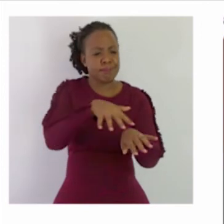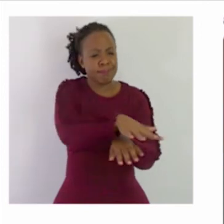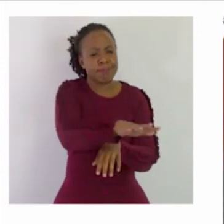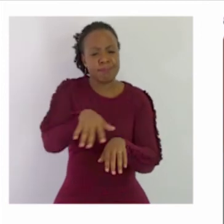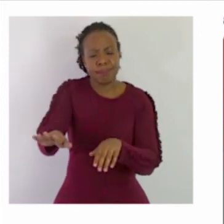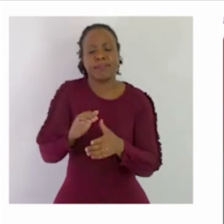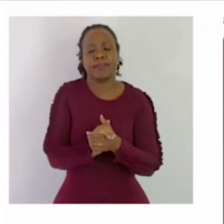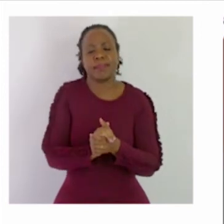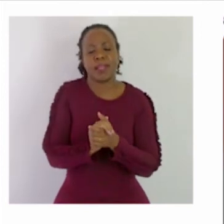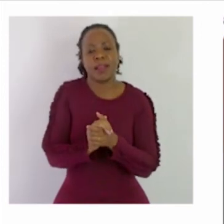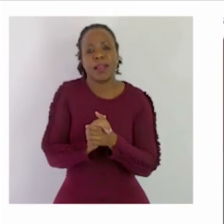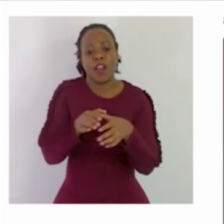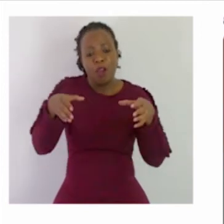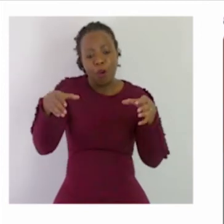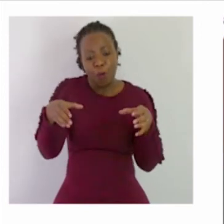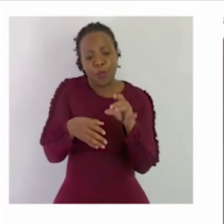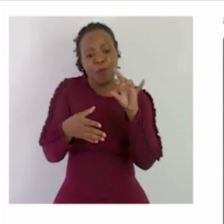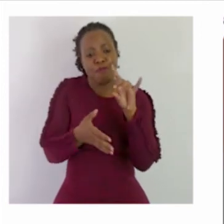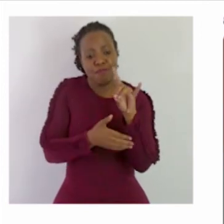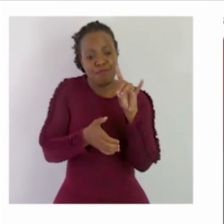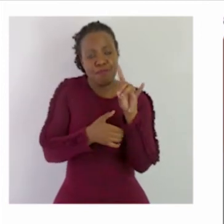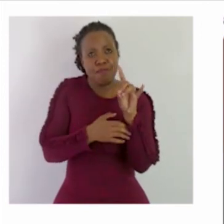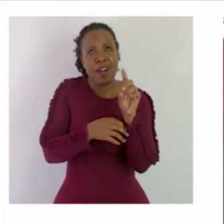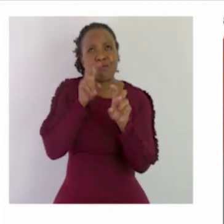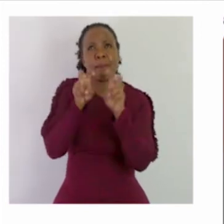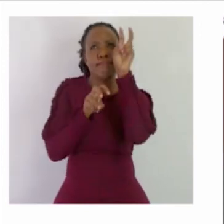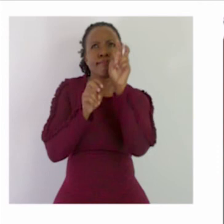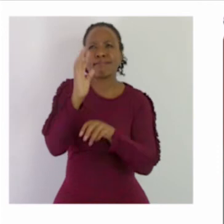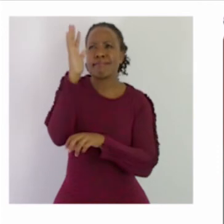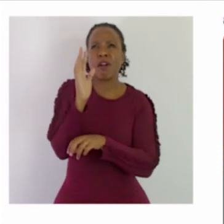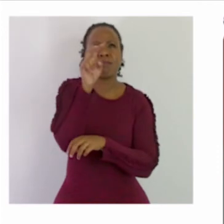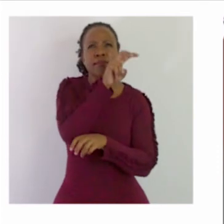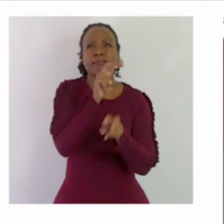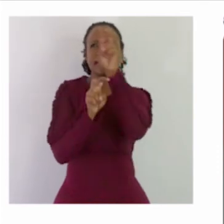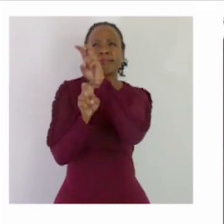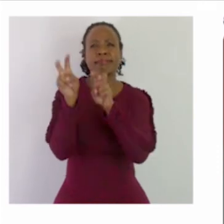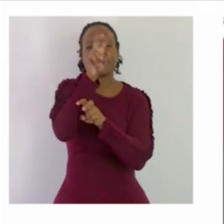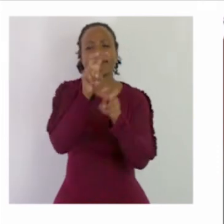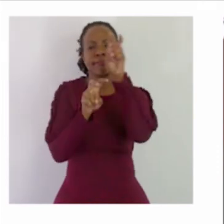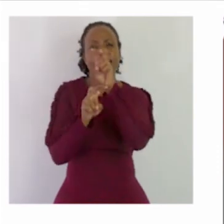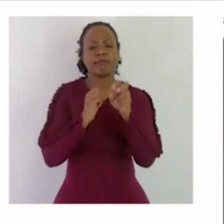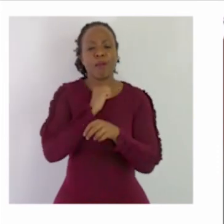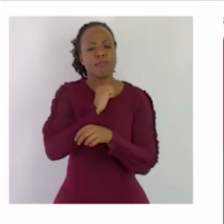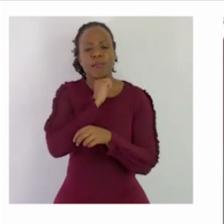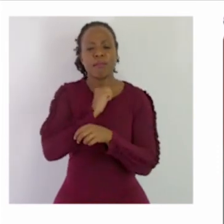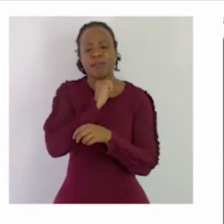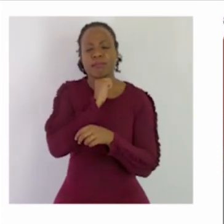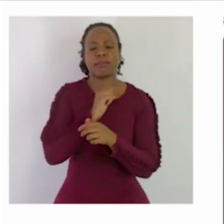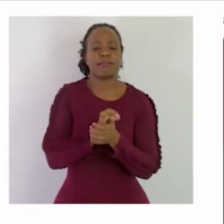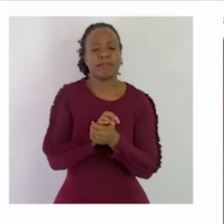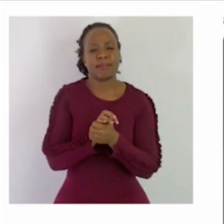of monkeys fled swinging from tree to tree, making chattering sounds.